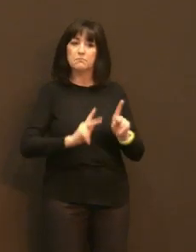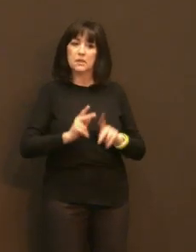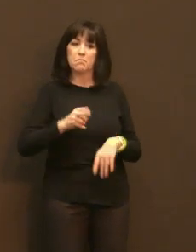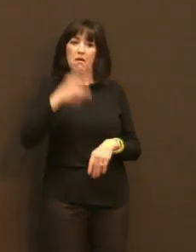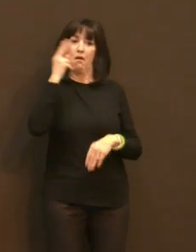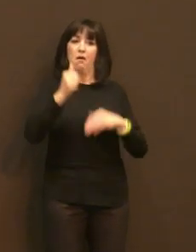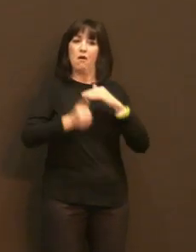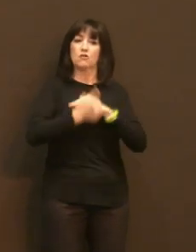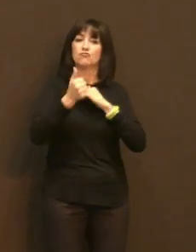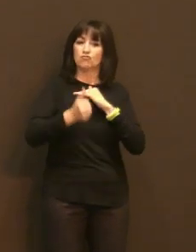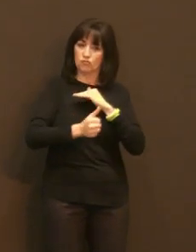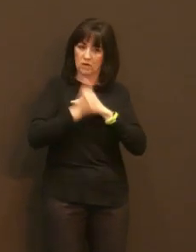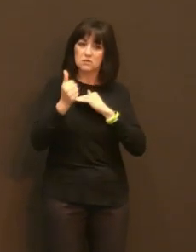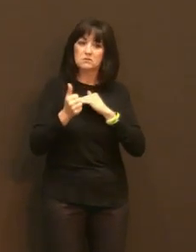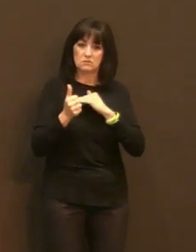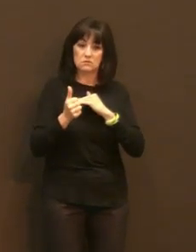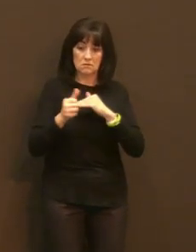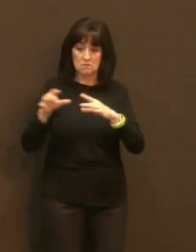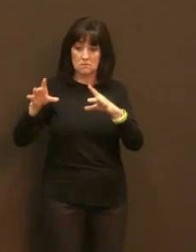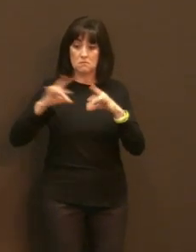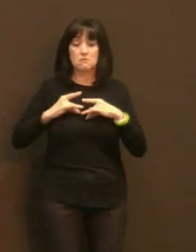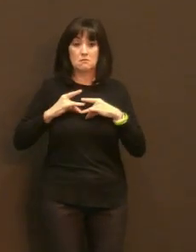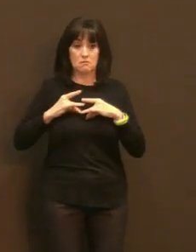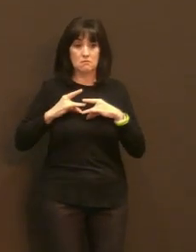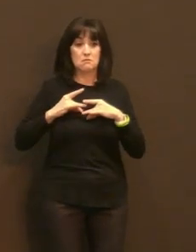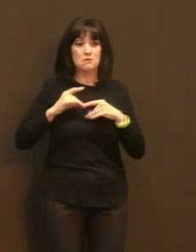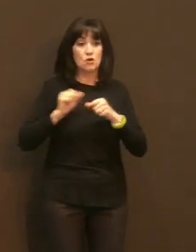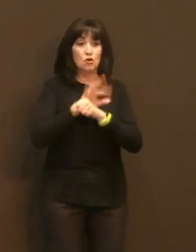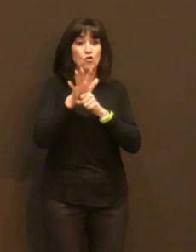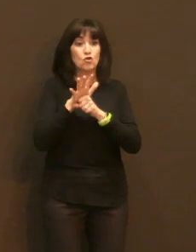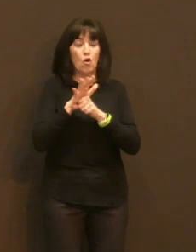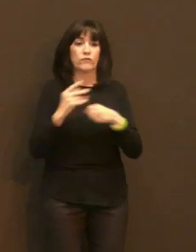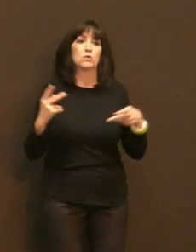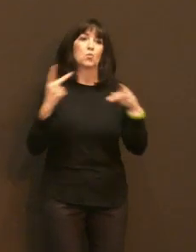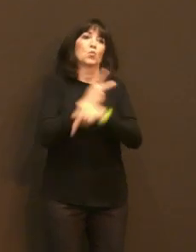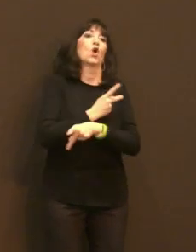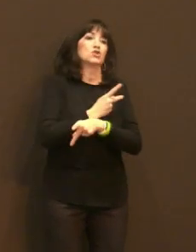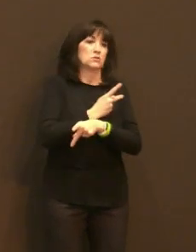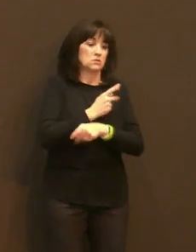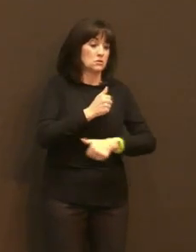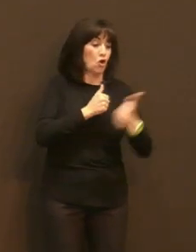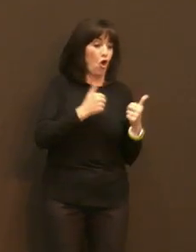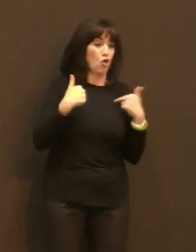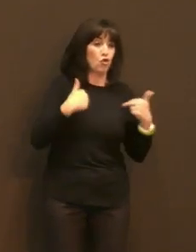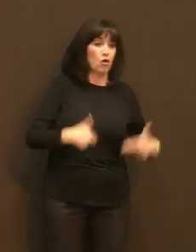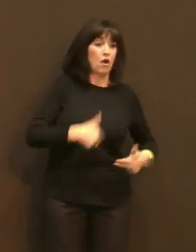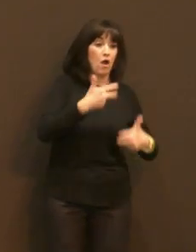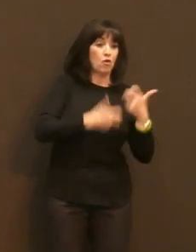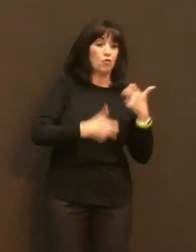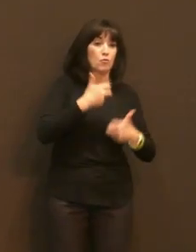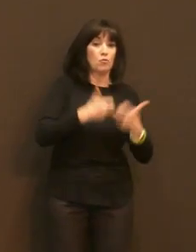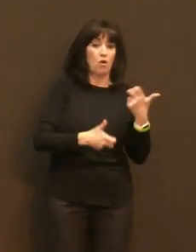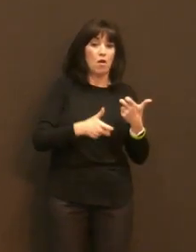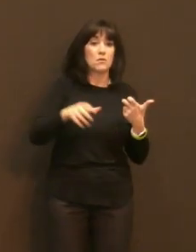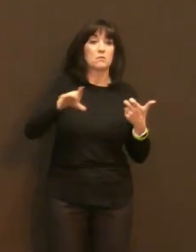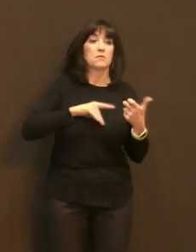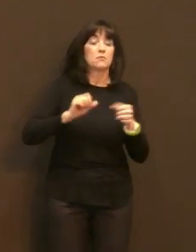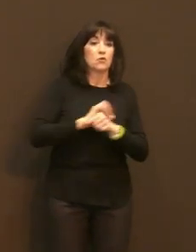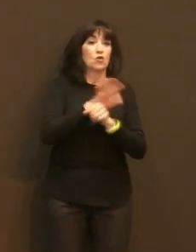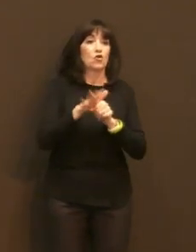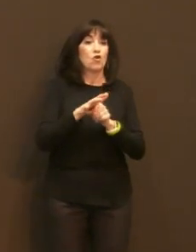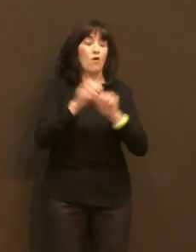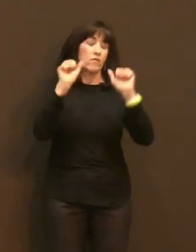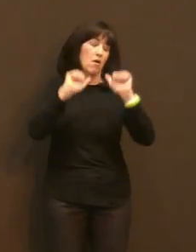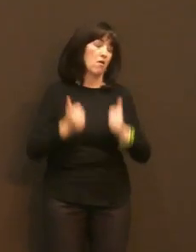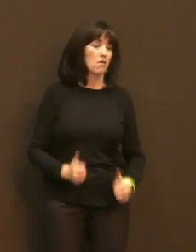are concerning, as well as communities that have, relative to other communities, limited